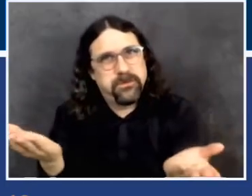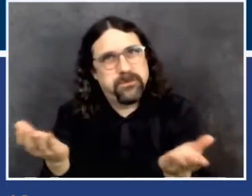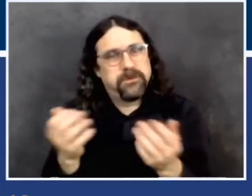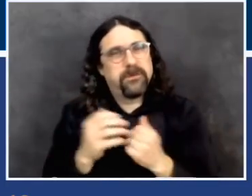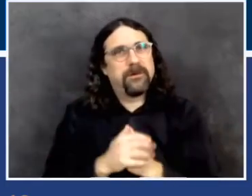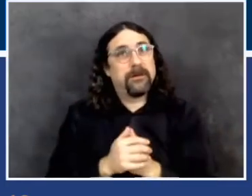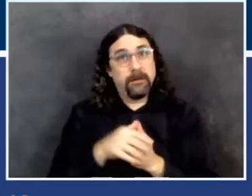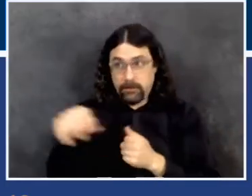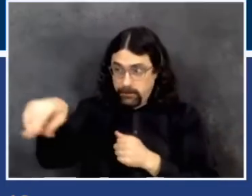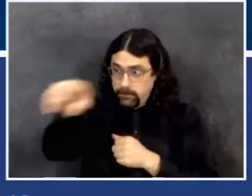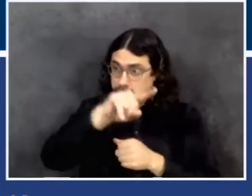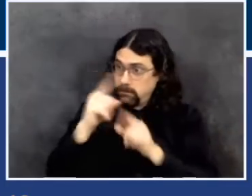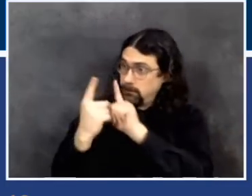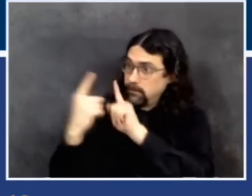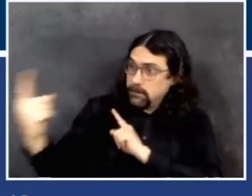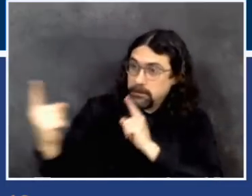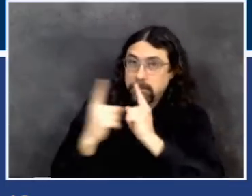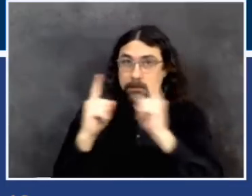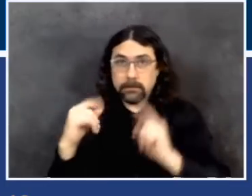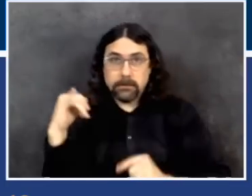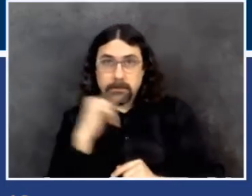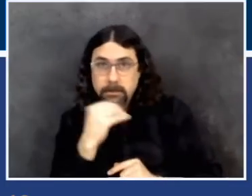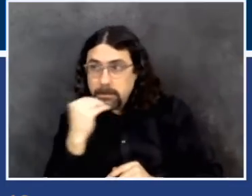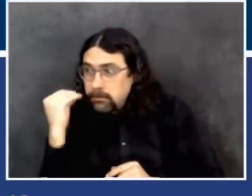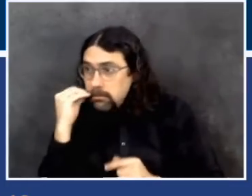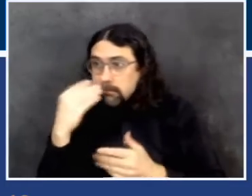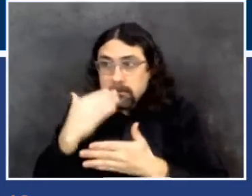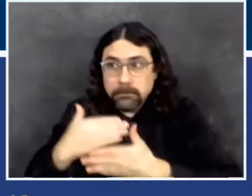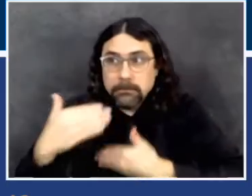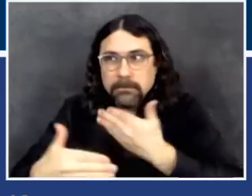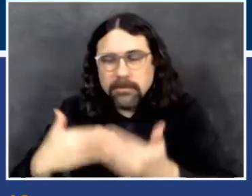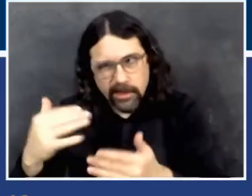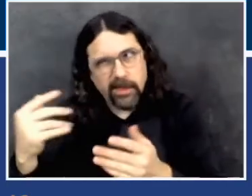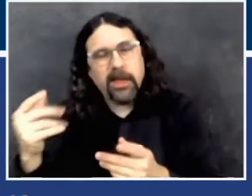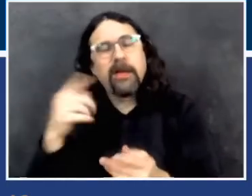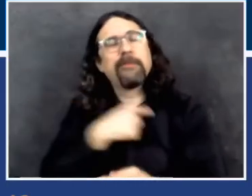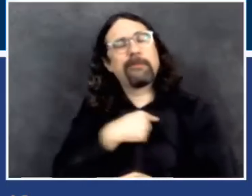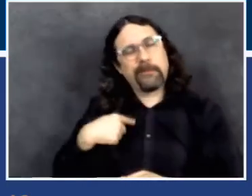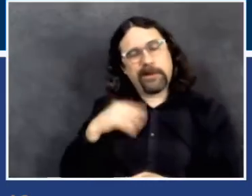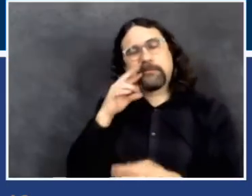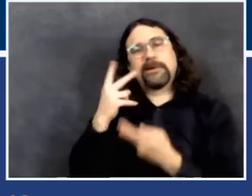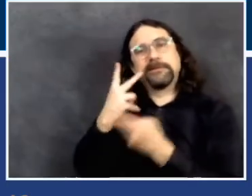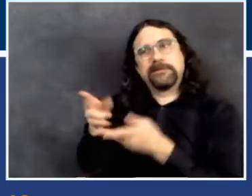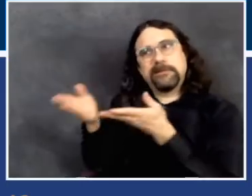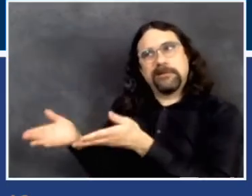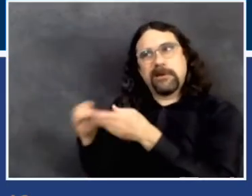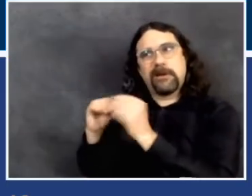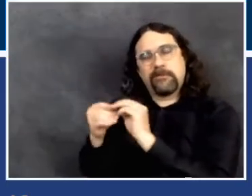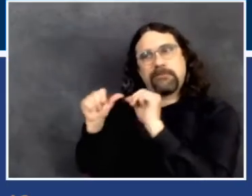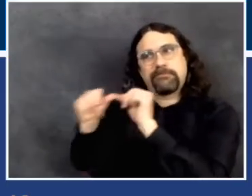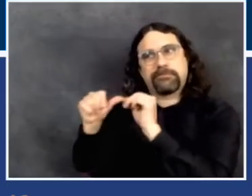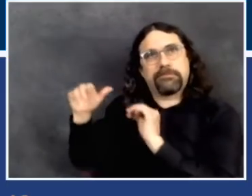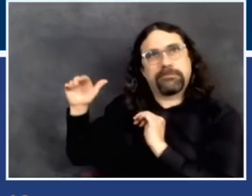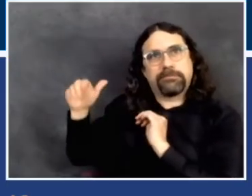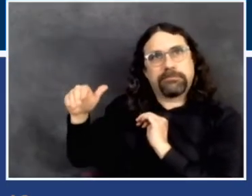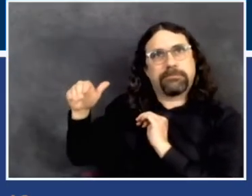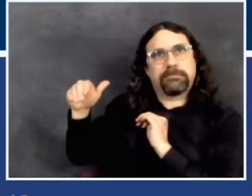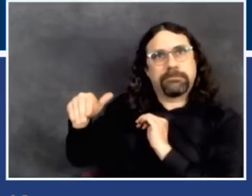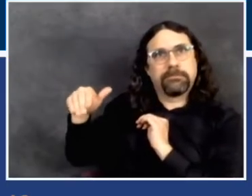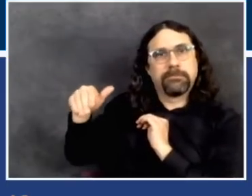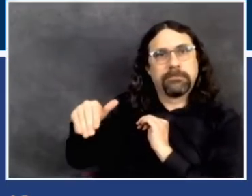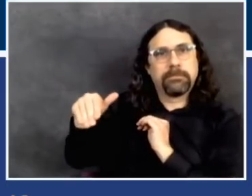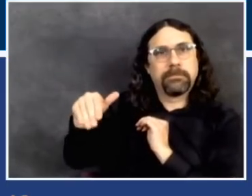of showing progress and beating back the disease and starting to get to normal. Yesterday was a mixed result,